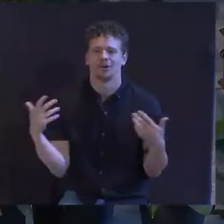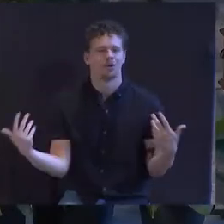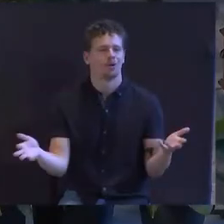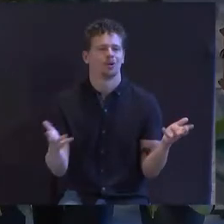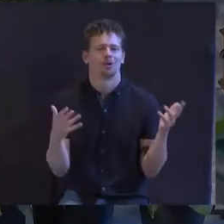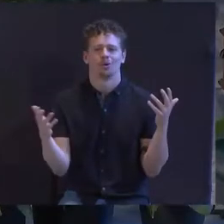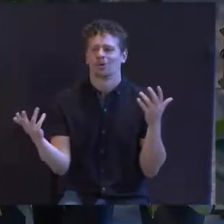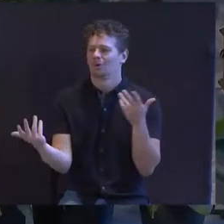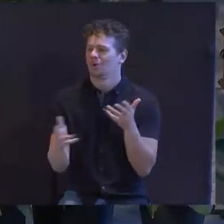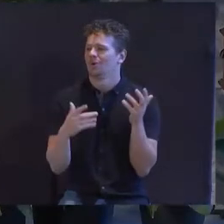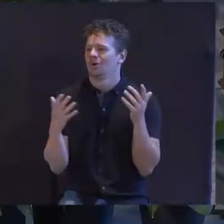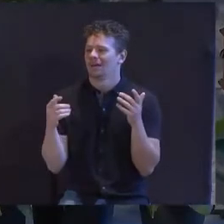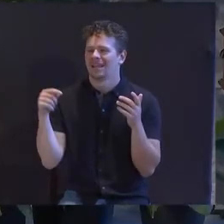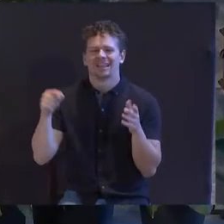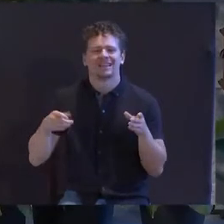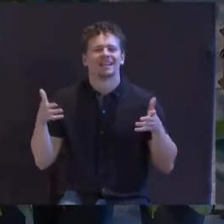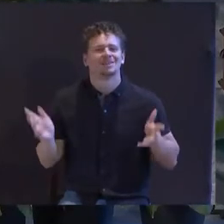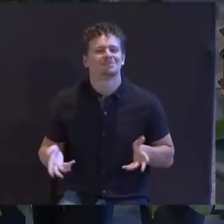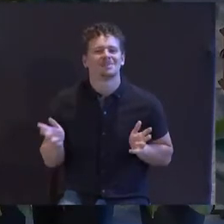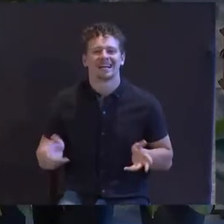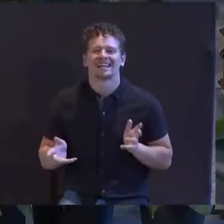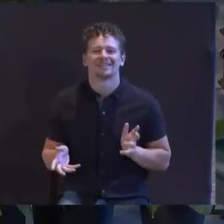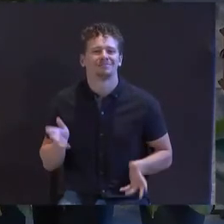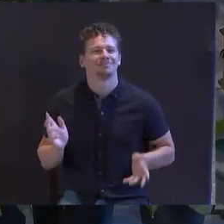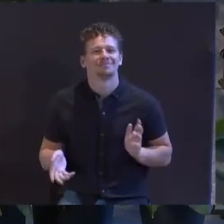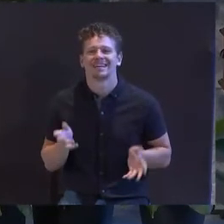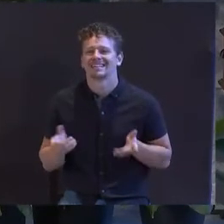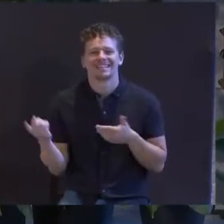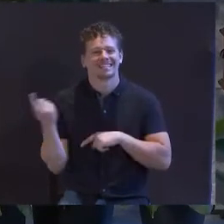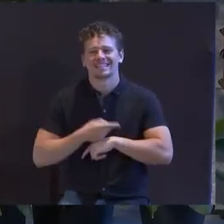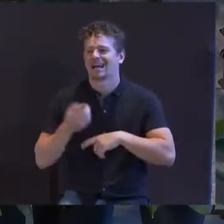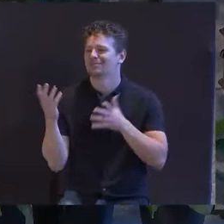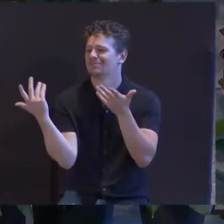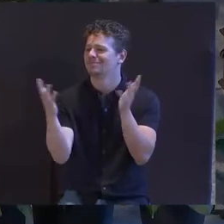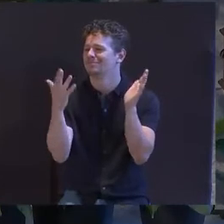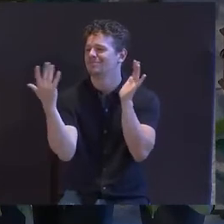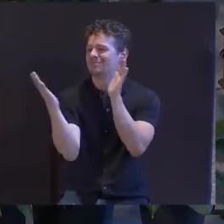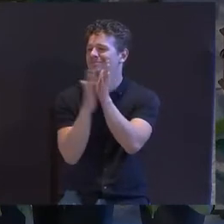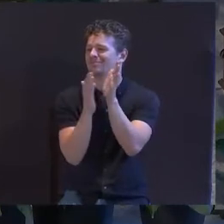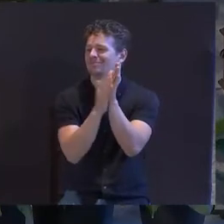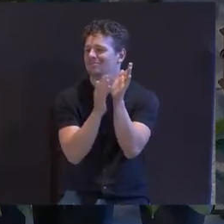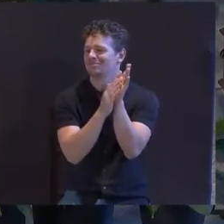Let's applaud this picnic day. Okay, whoa.